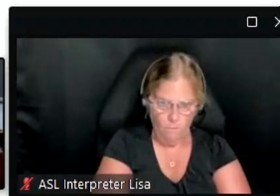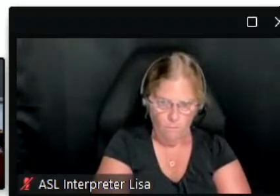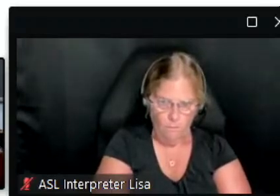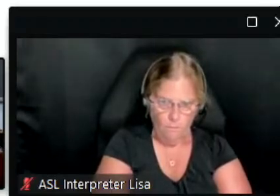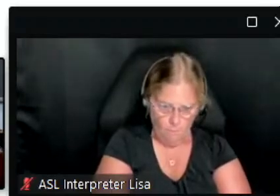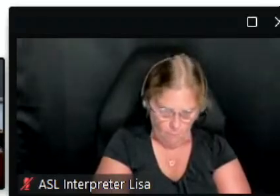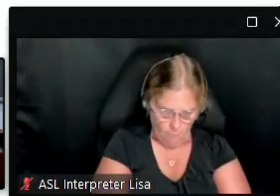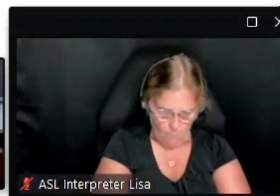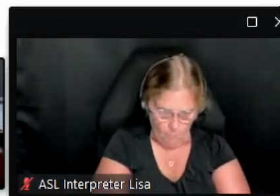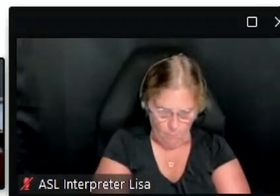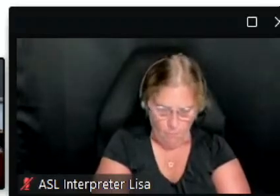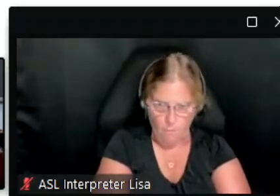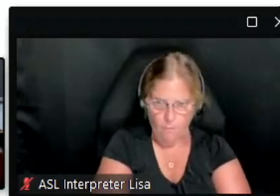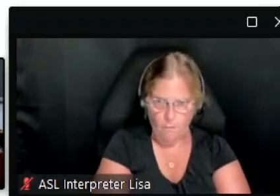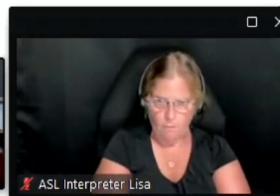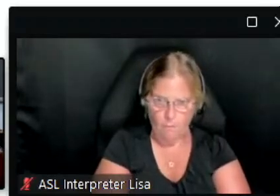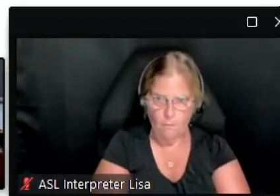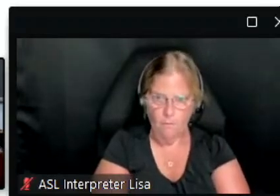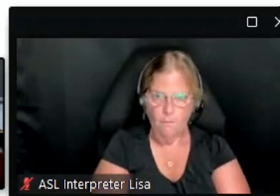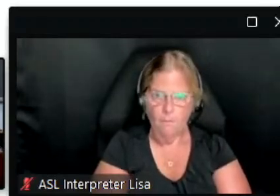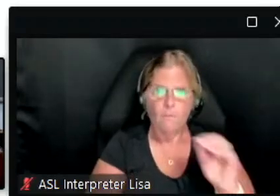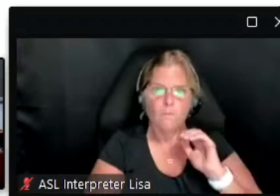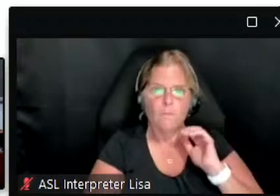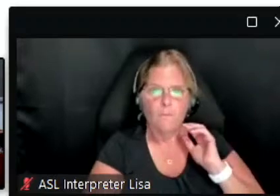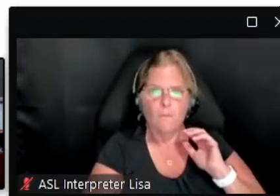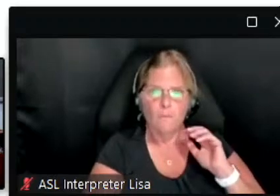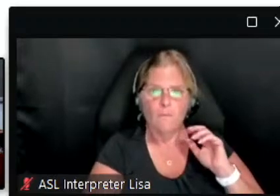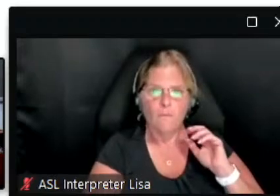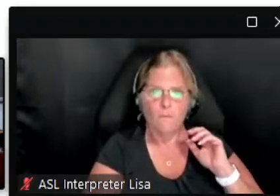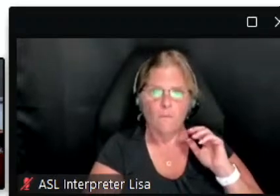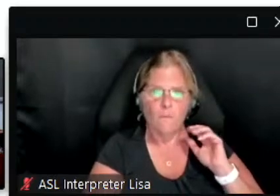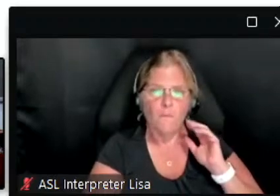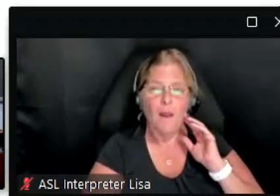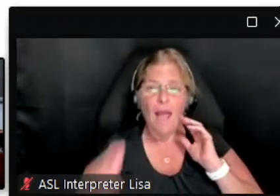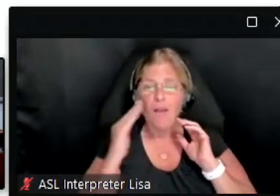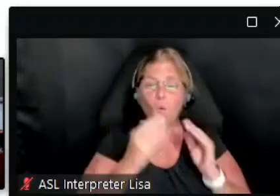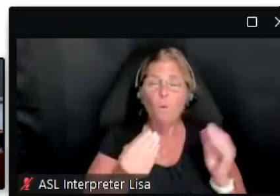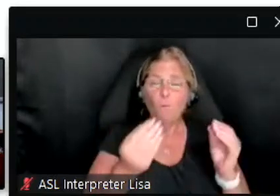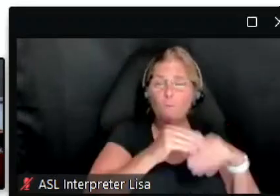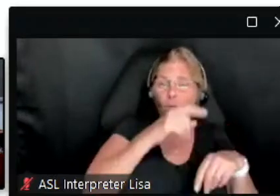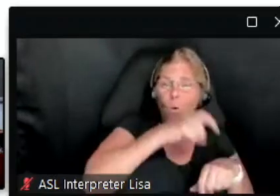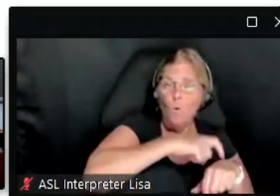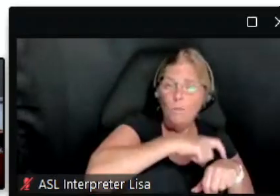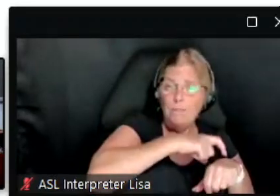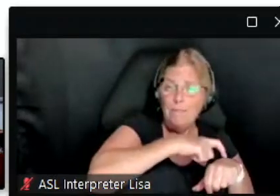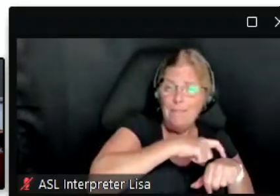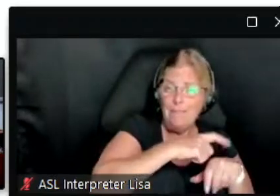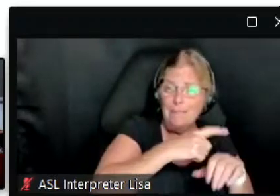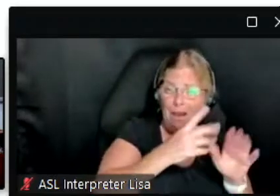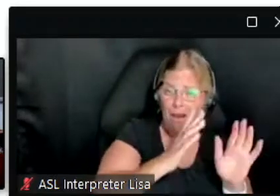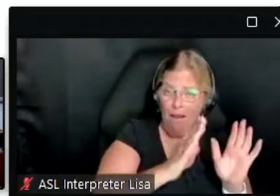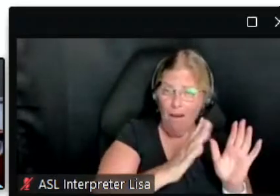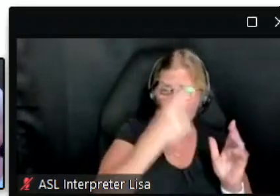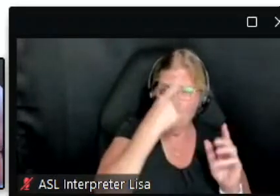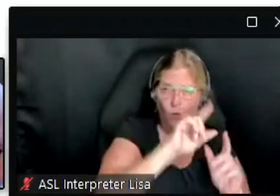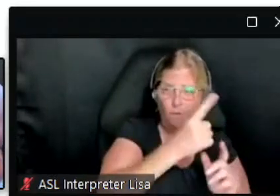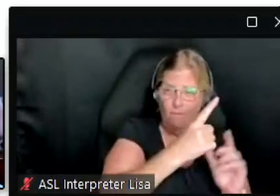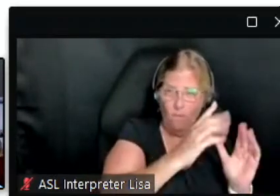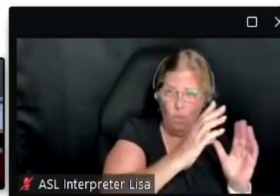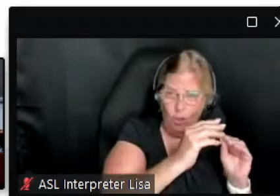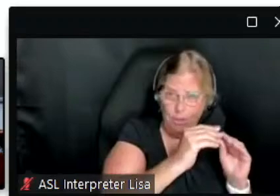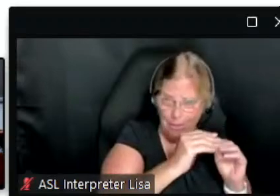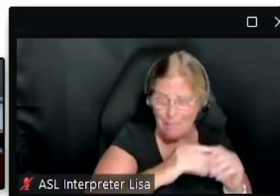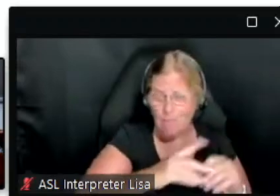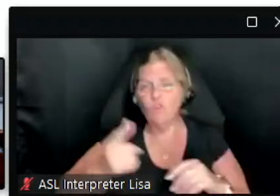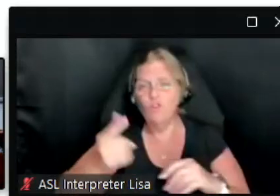a little extra time for the first session, a little less time for the second. We've got about 15 minutes left. So I'd like to spend